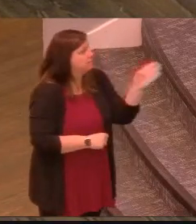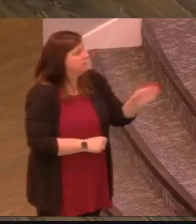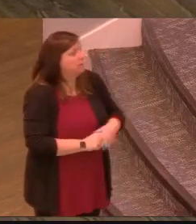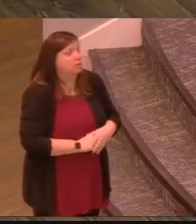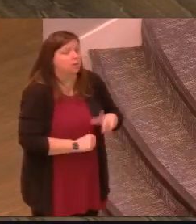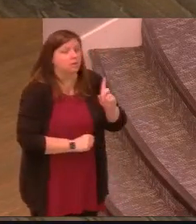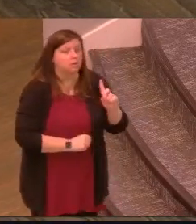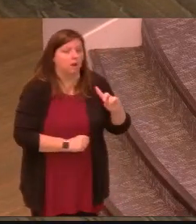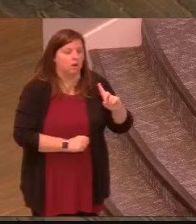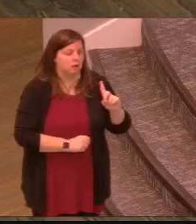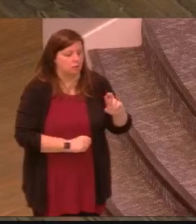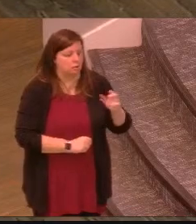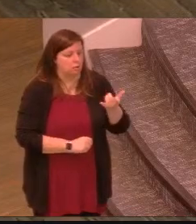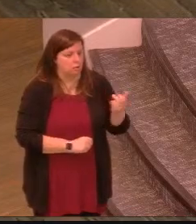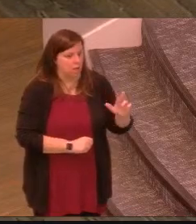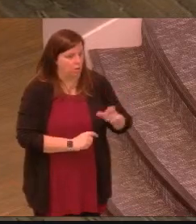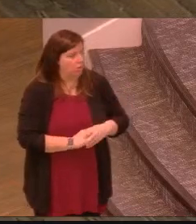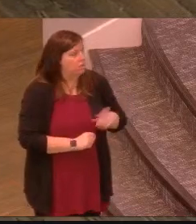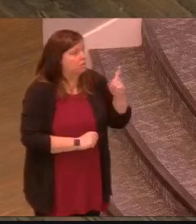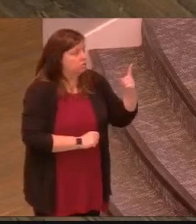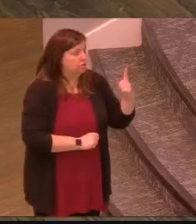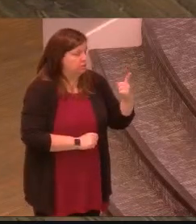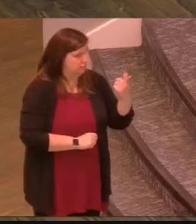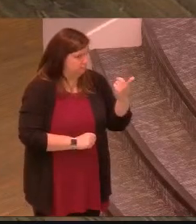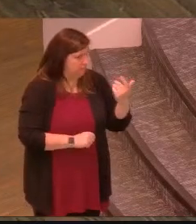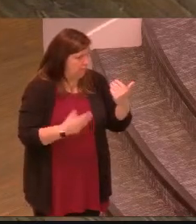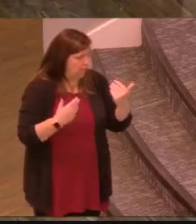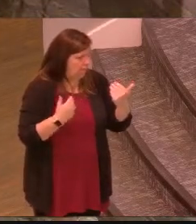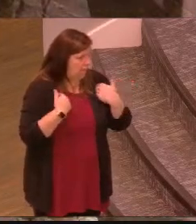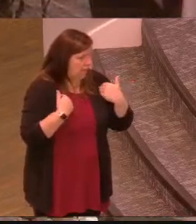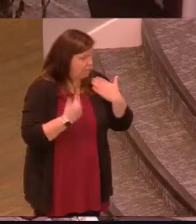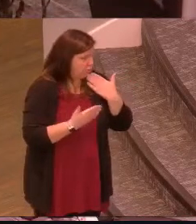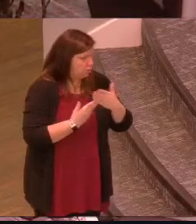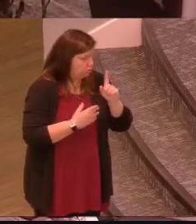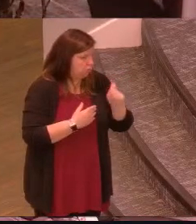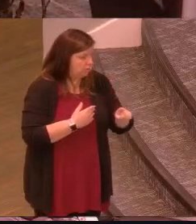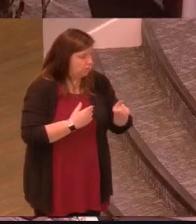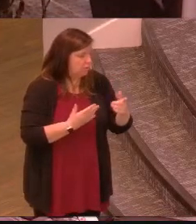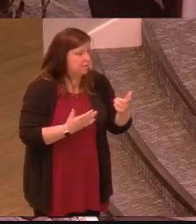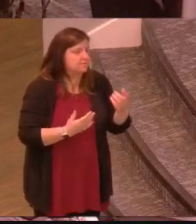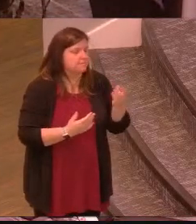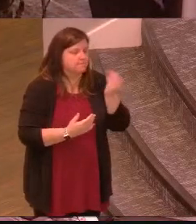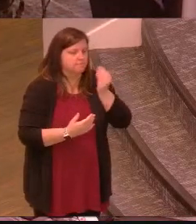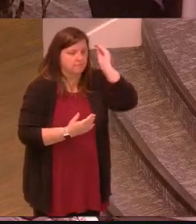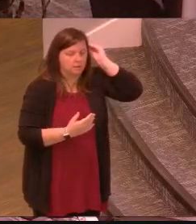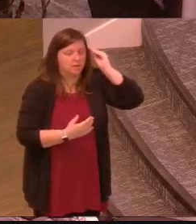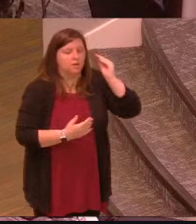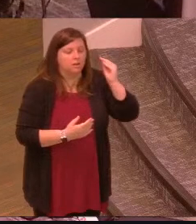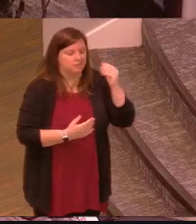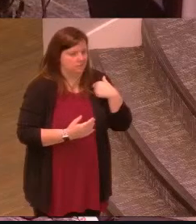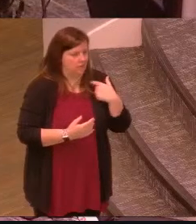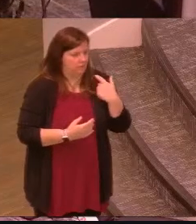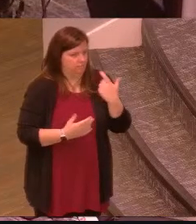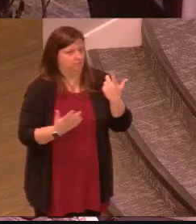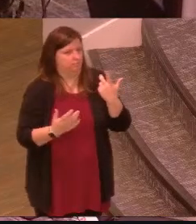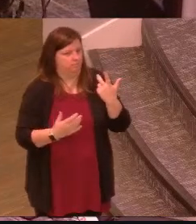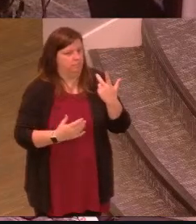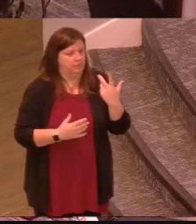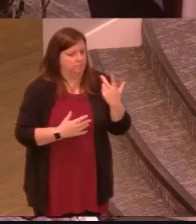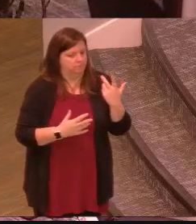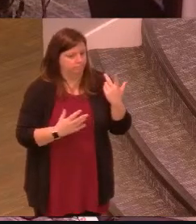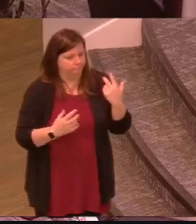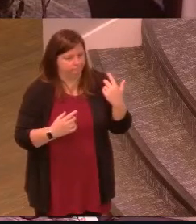I think one of the things she brought up that I'd like to know since I've been gone is when I left in December, we were talking about the bus